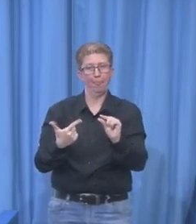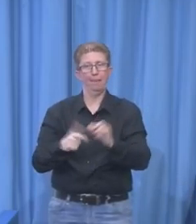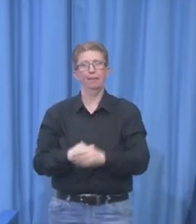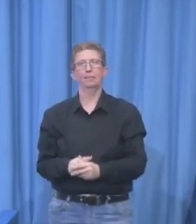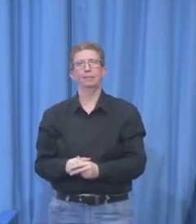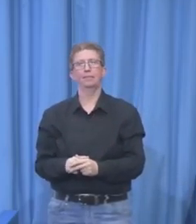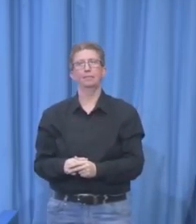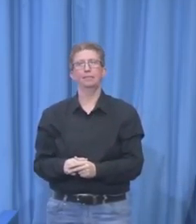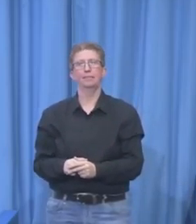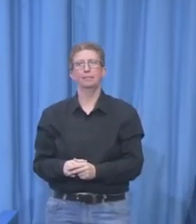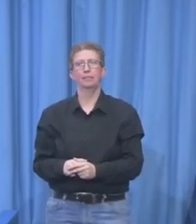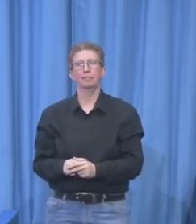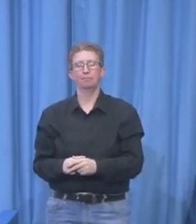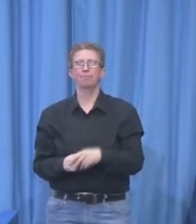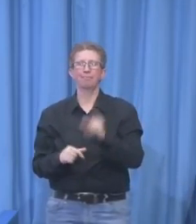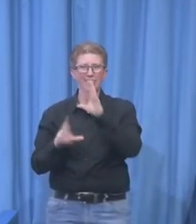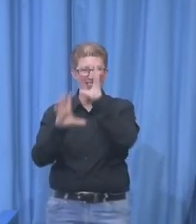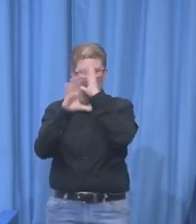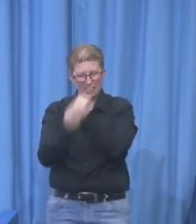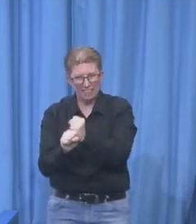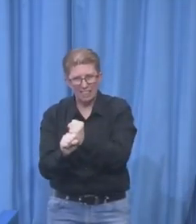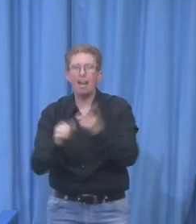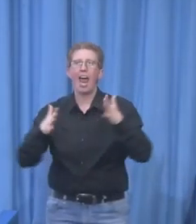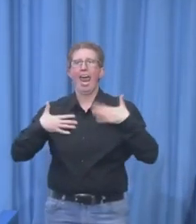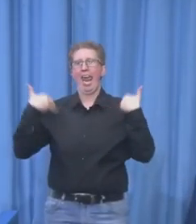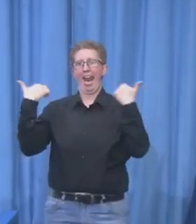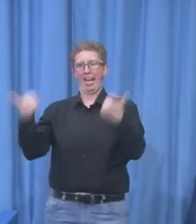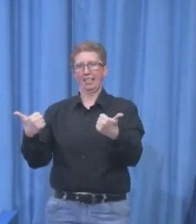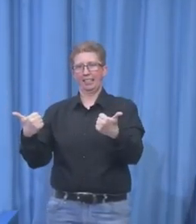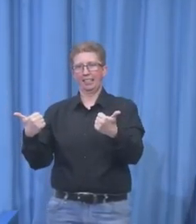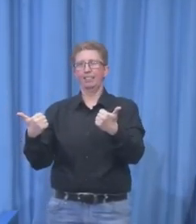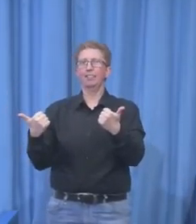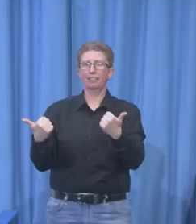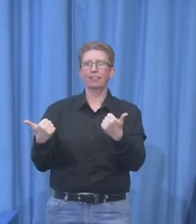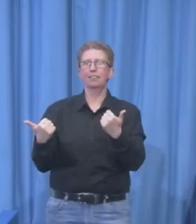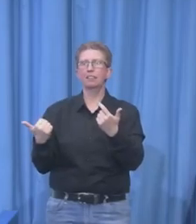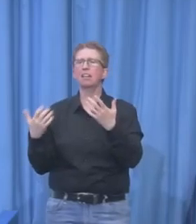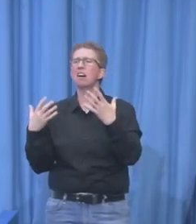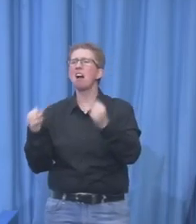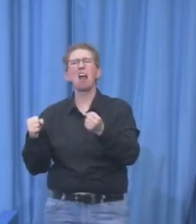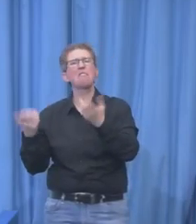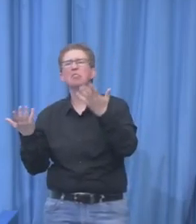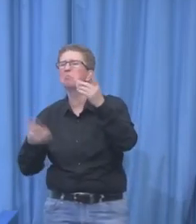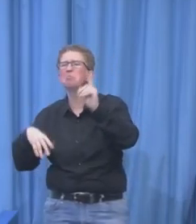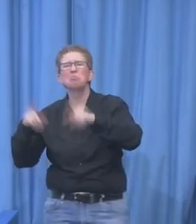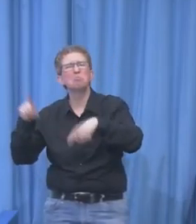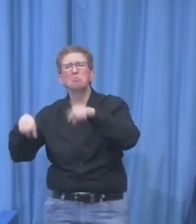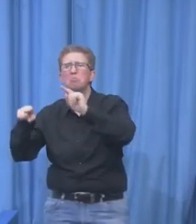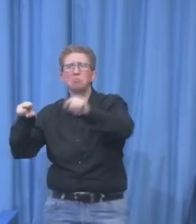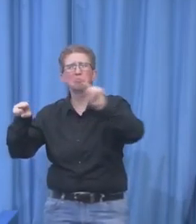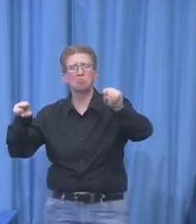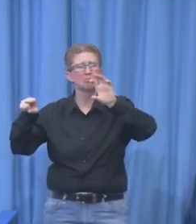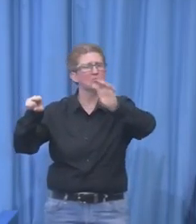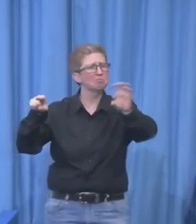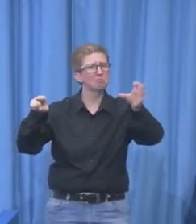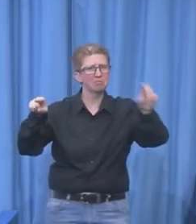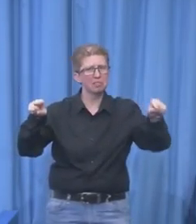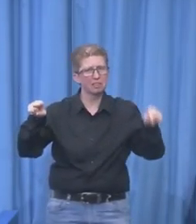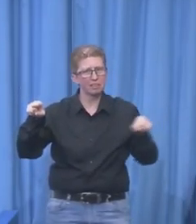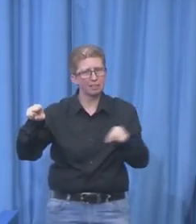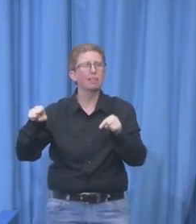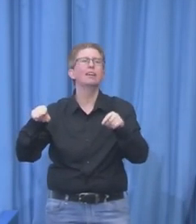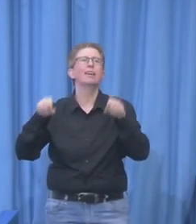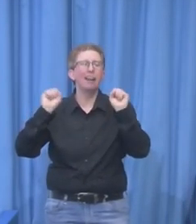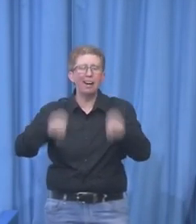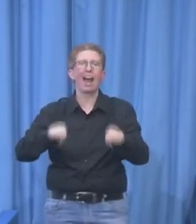very transferable skills. That said, 1/4 of our programs are in different types of industries. So we